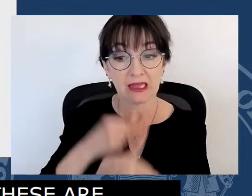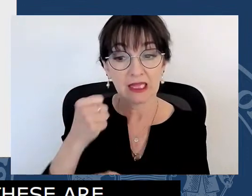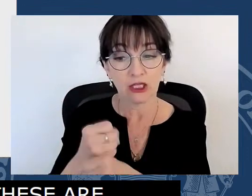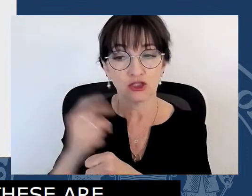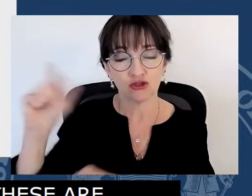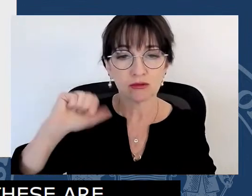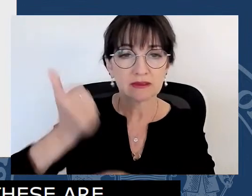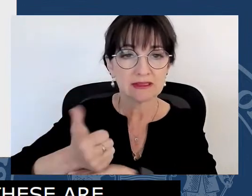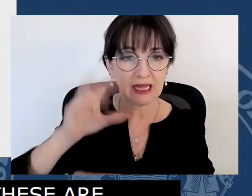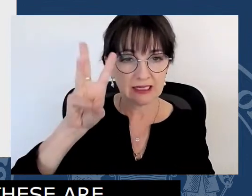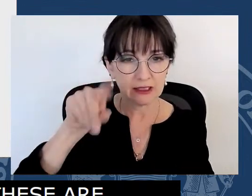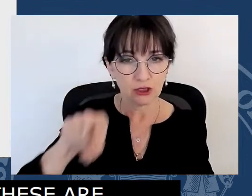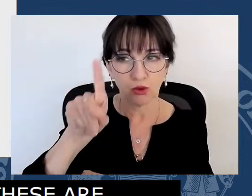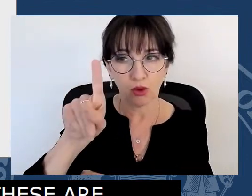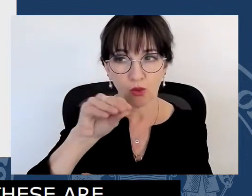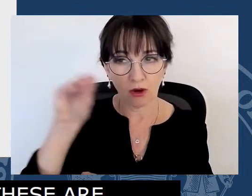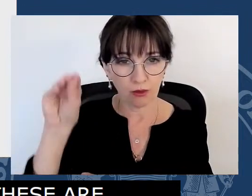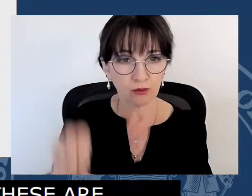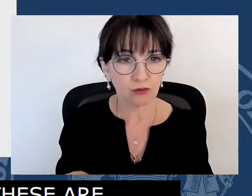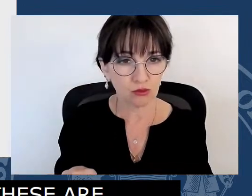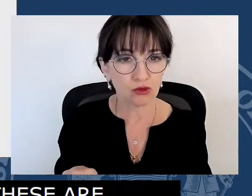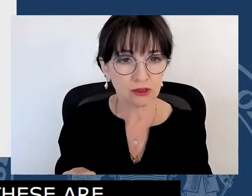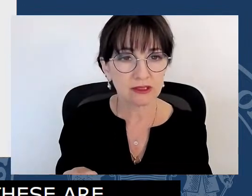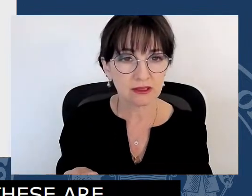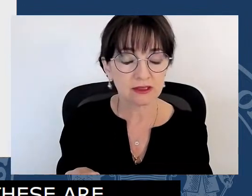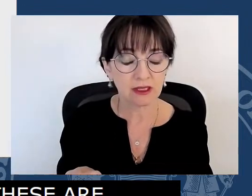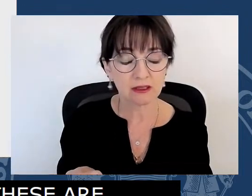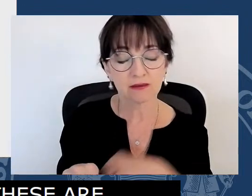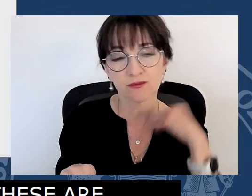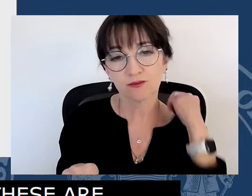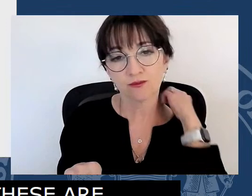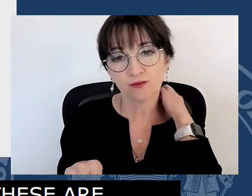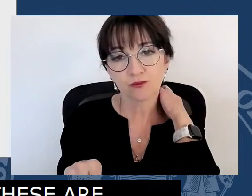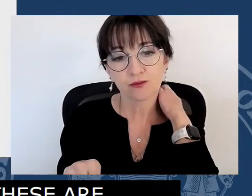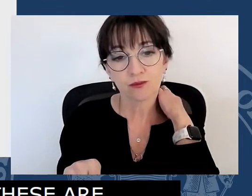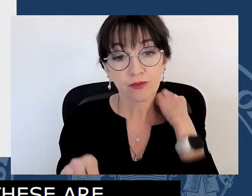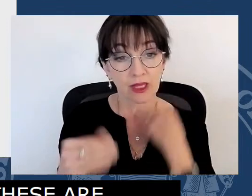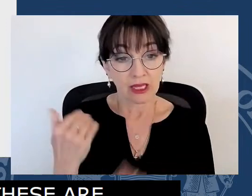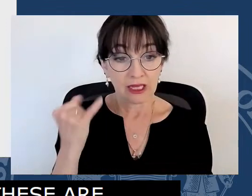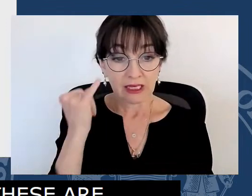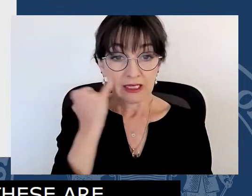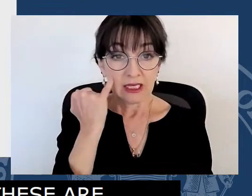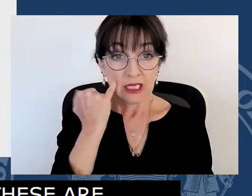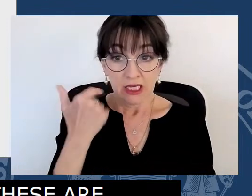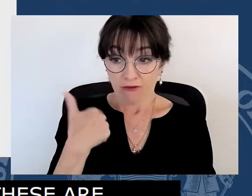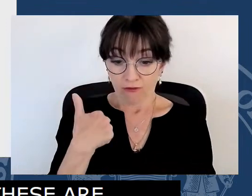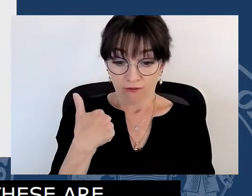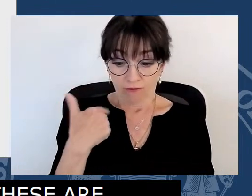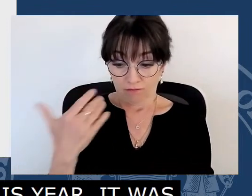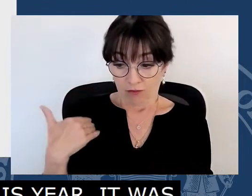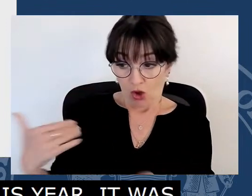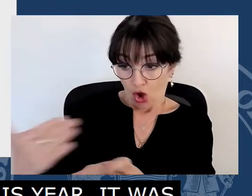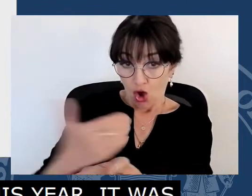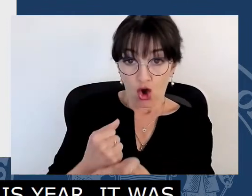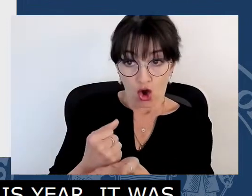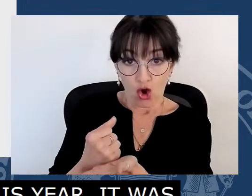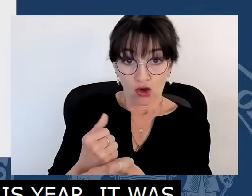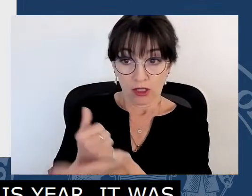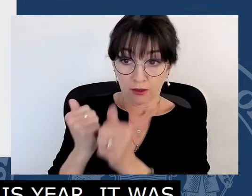Rick, he's raising his. So if we have revenue above that amount, and we did this